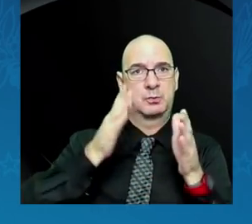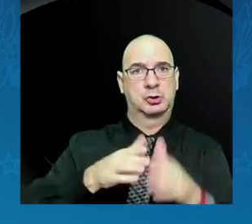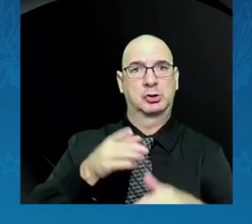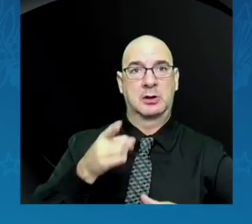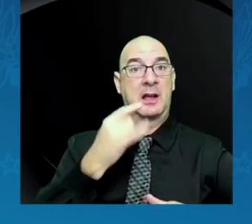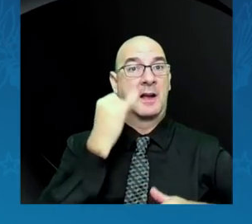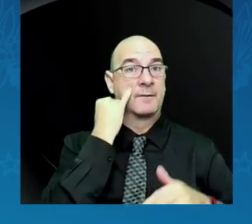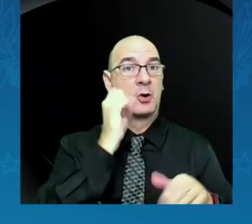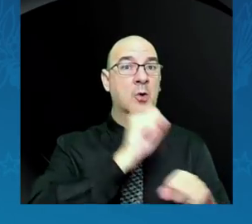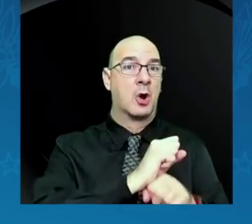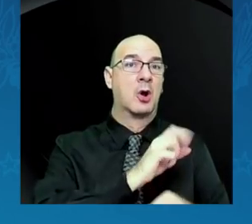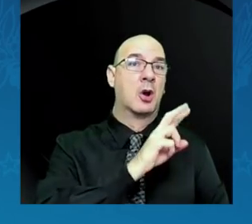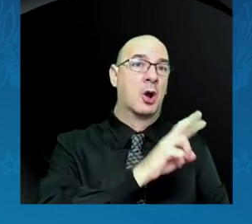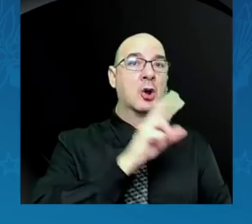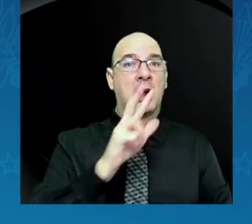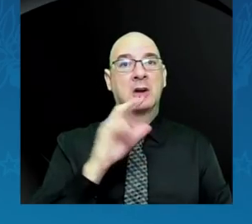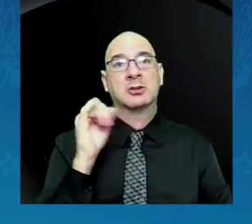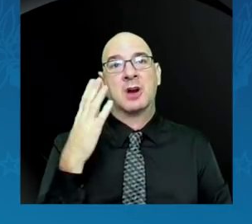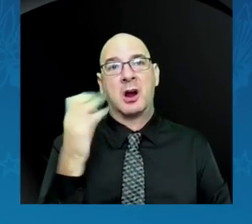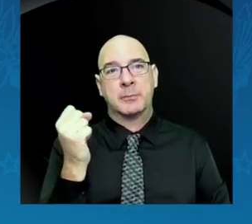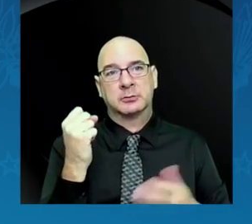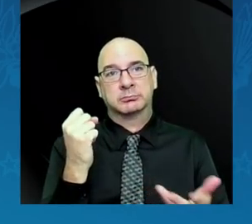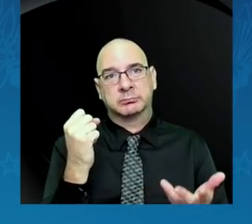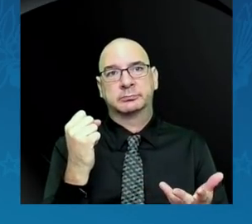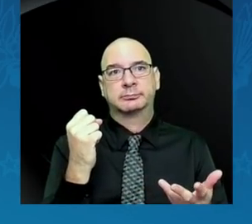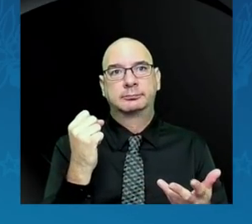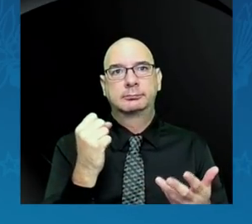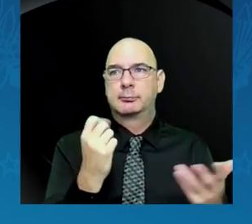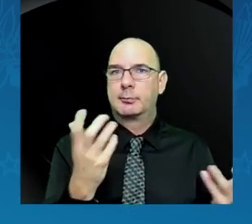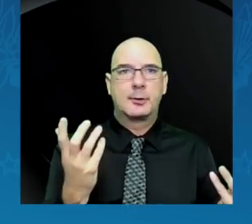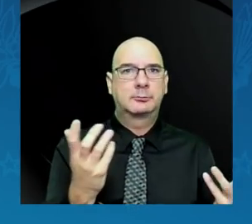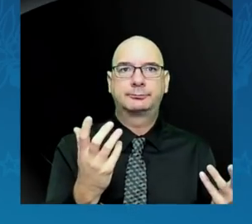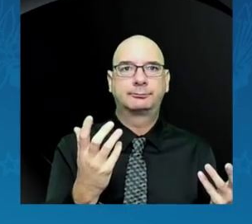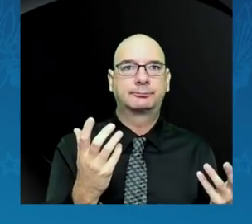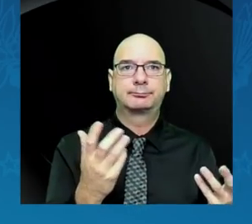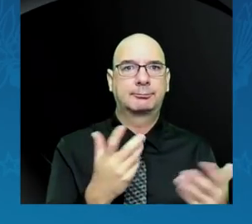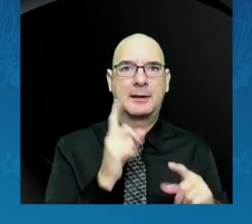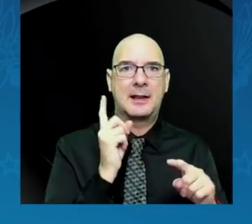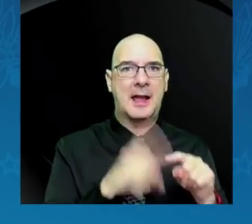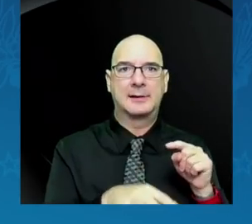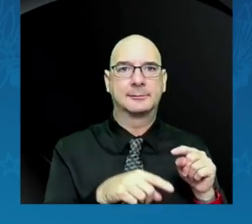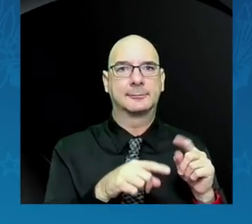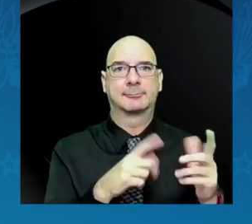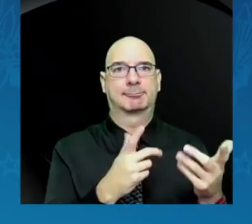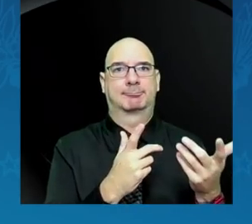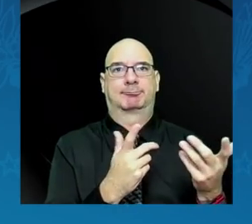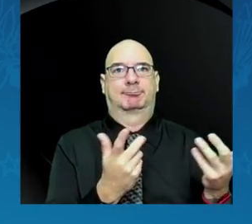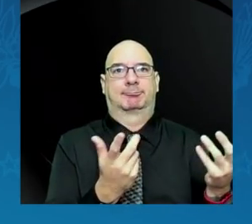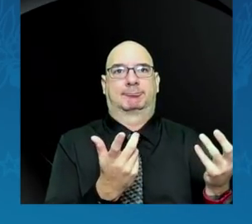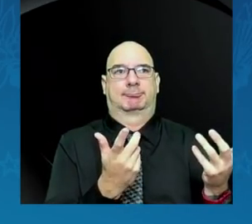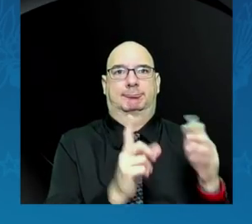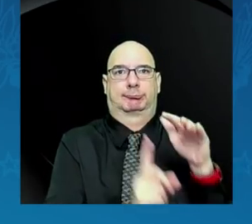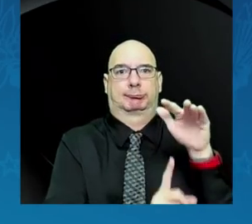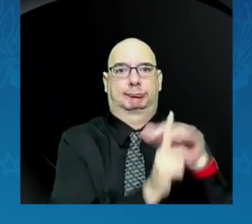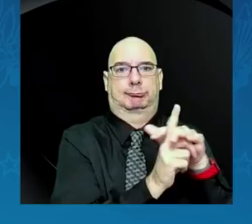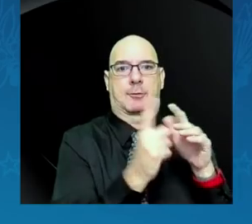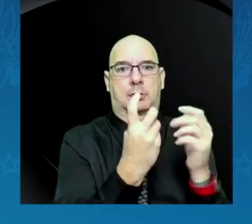jobs, unlikely they can sit for hours on end and potentially weeks and weeks on